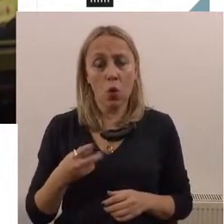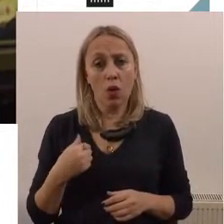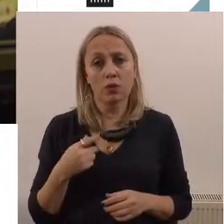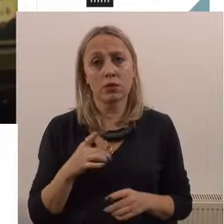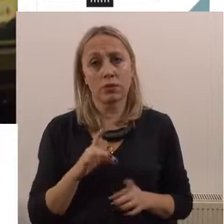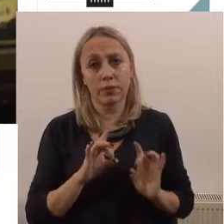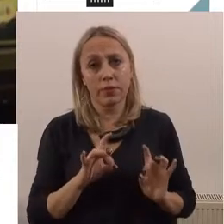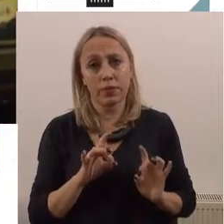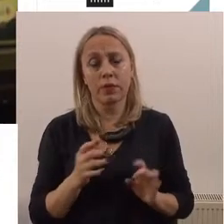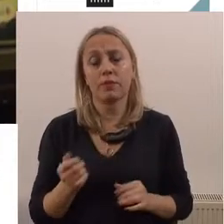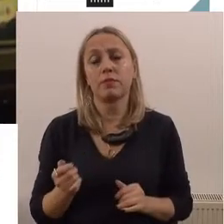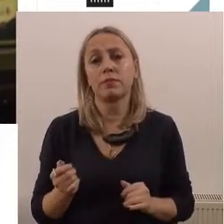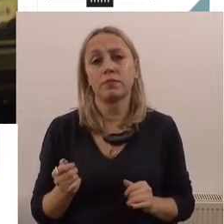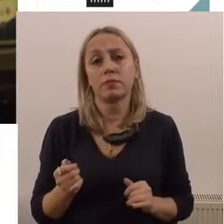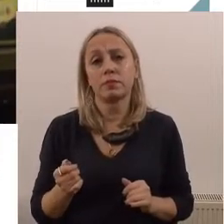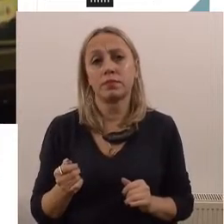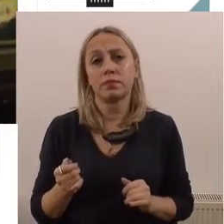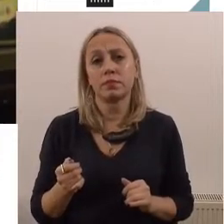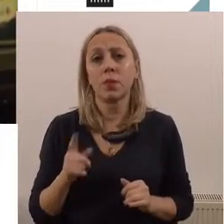expert